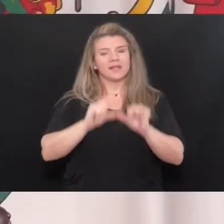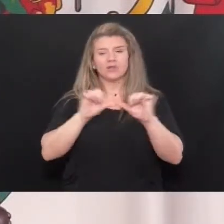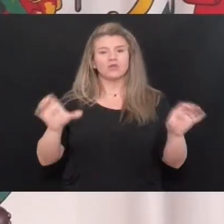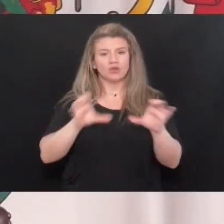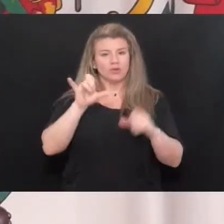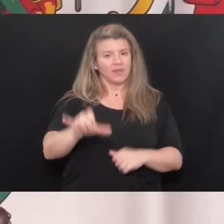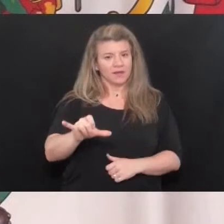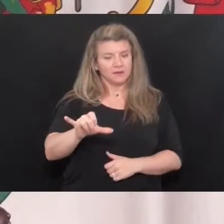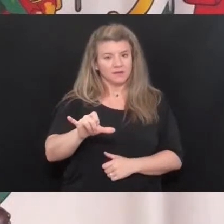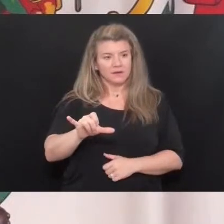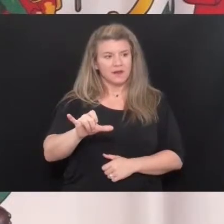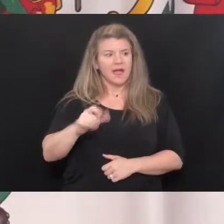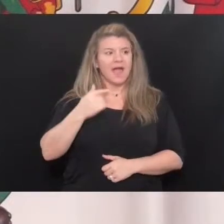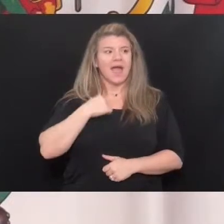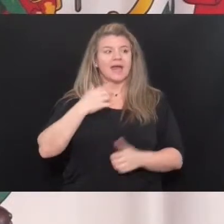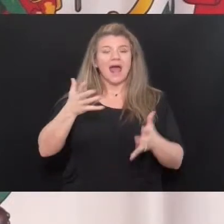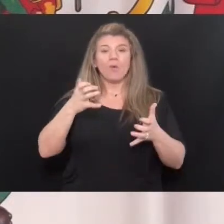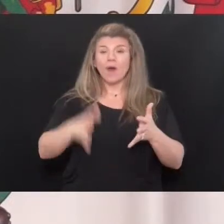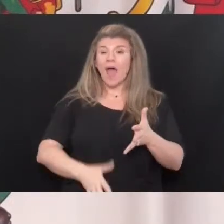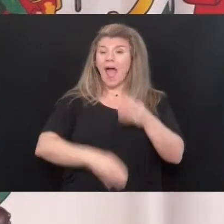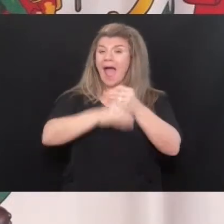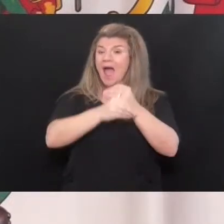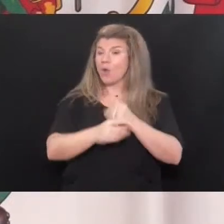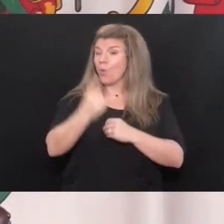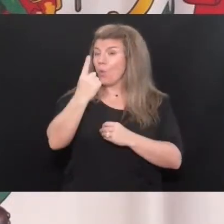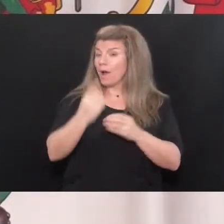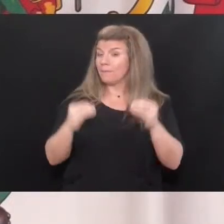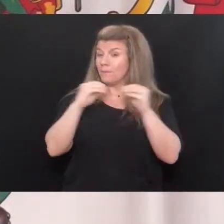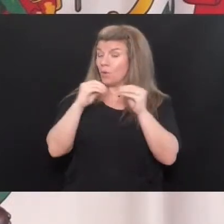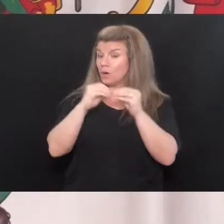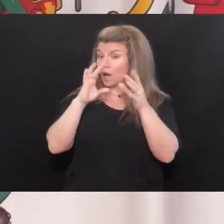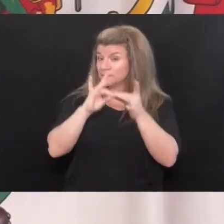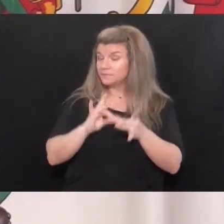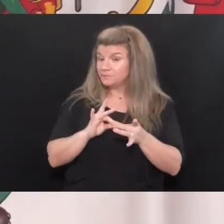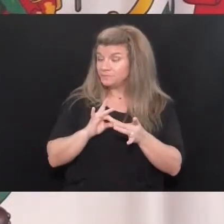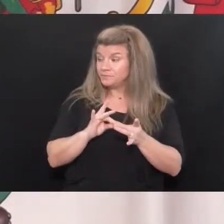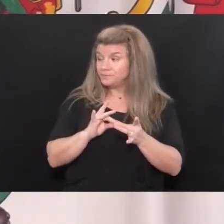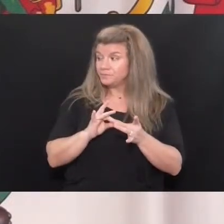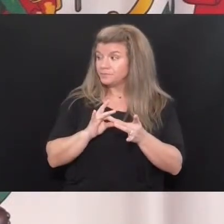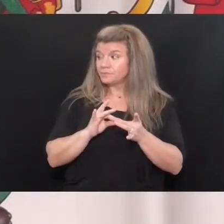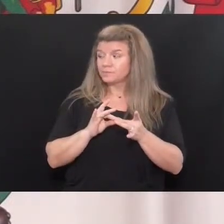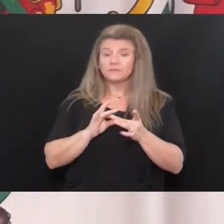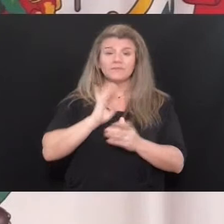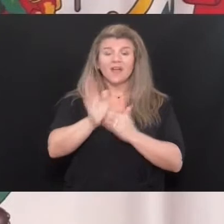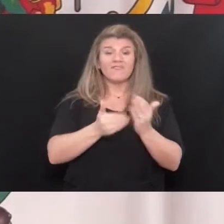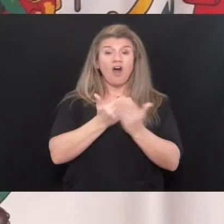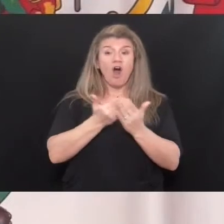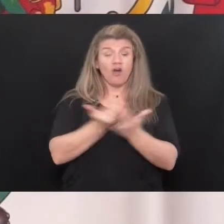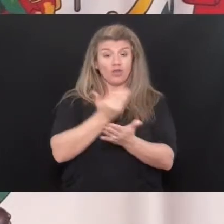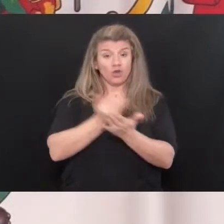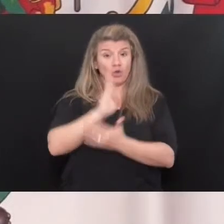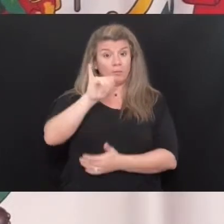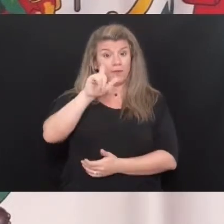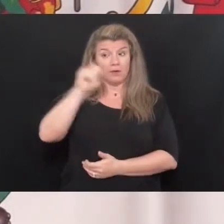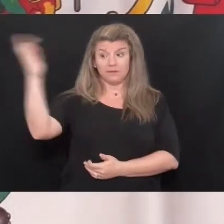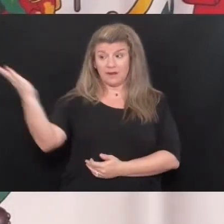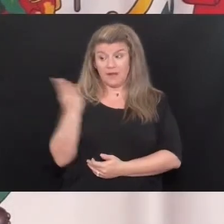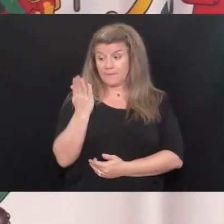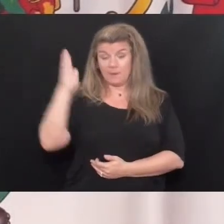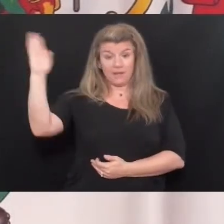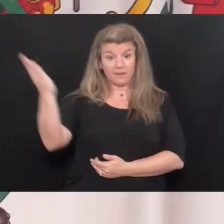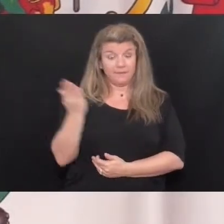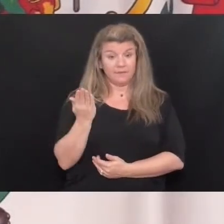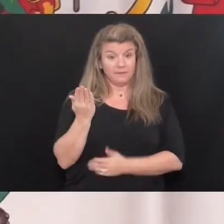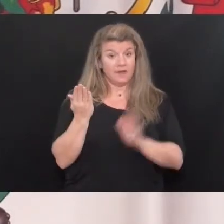that. And I want to add one other thing, you know, real quickly, you know, of all the bills that have come to me thus far, and this